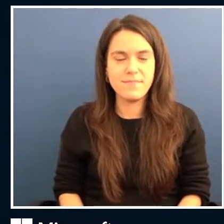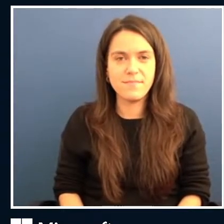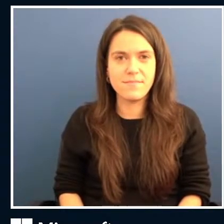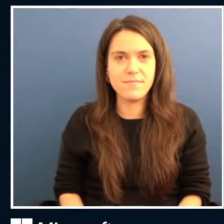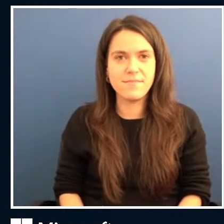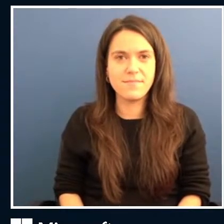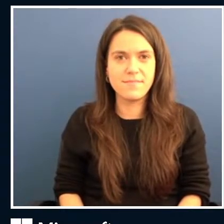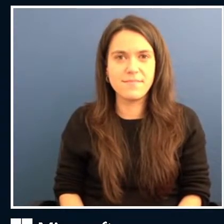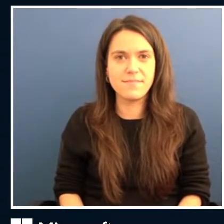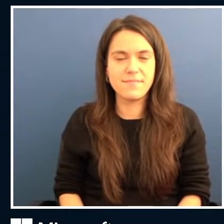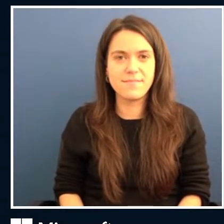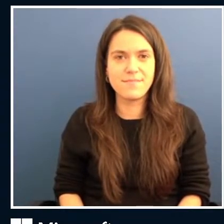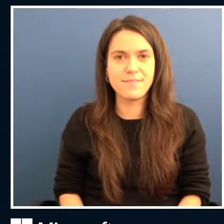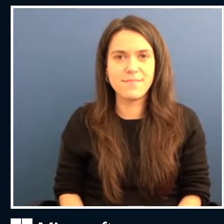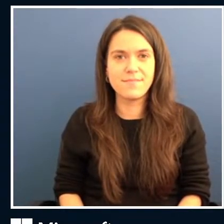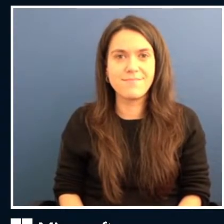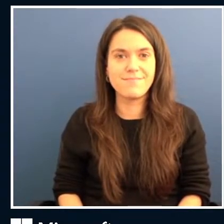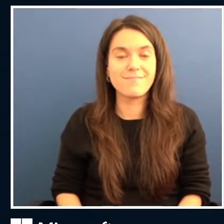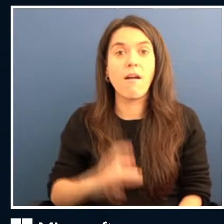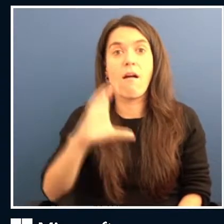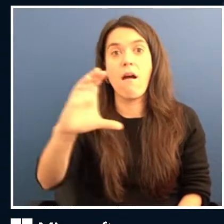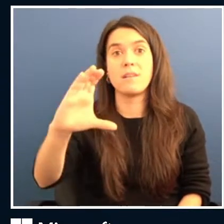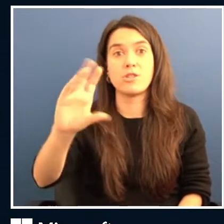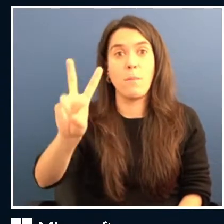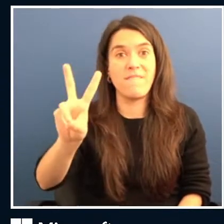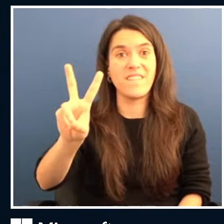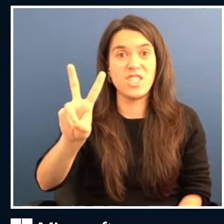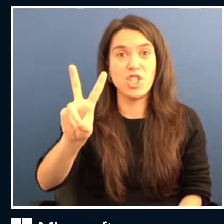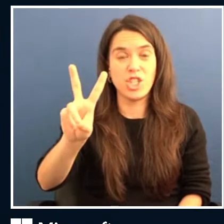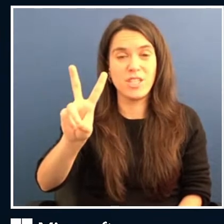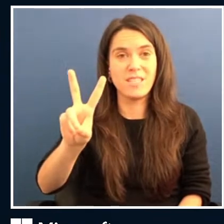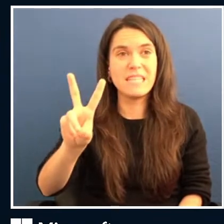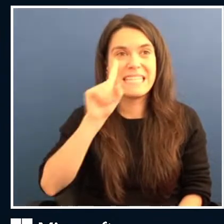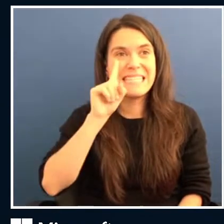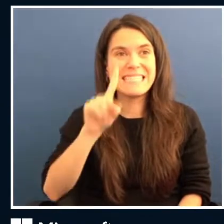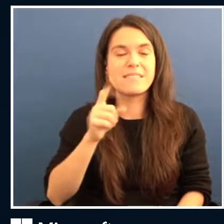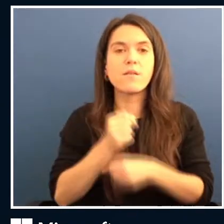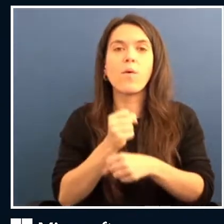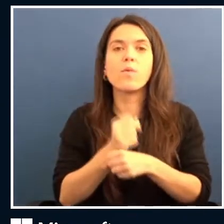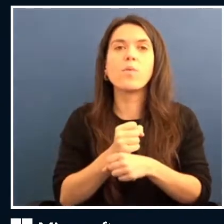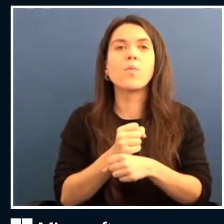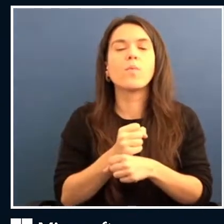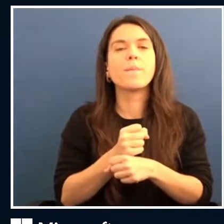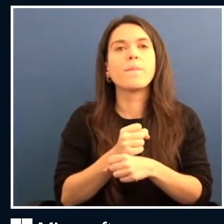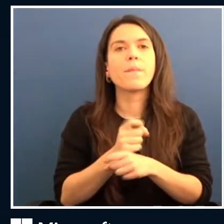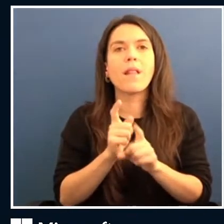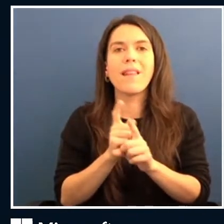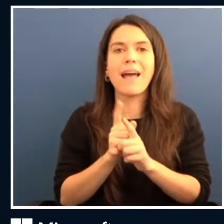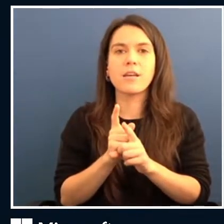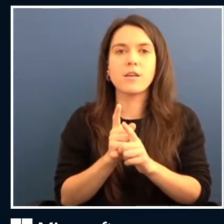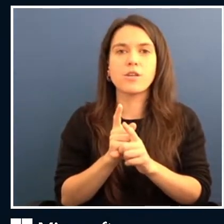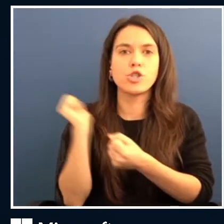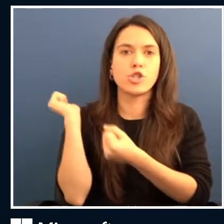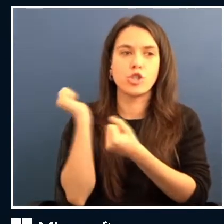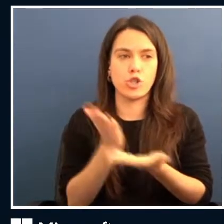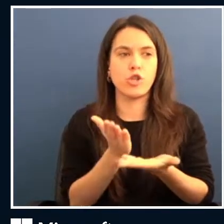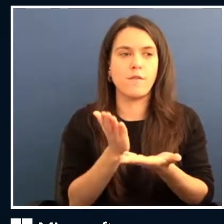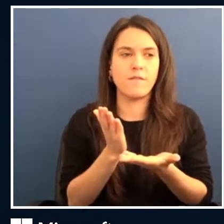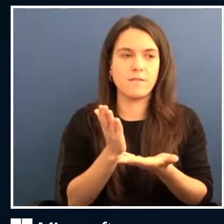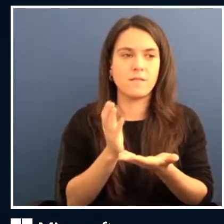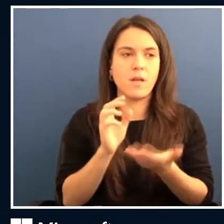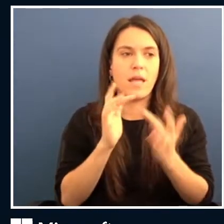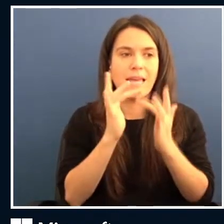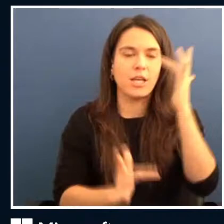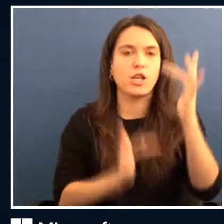custom vision, you showed us that it can work through as a web service, right? But there are cases when you might want to run it